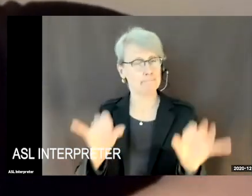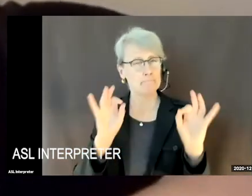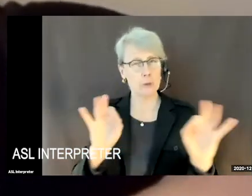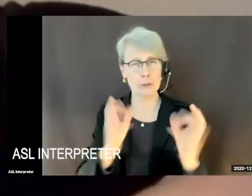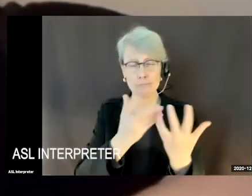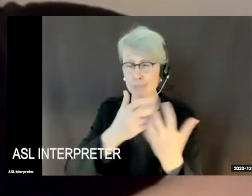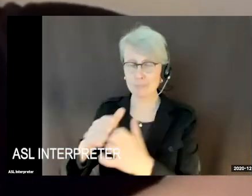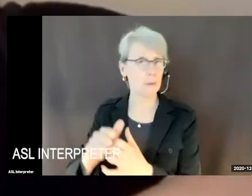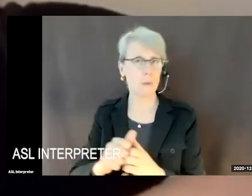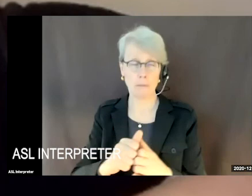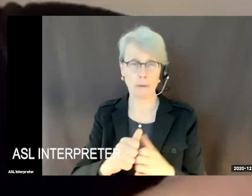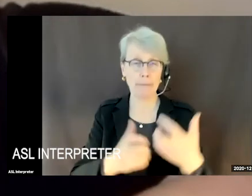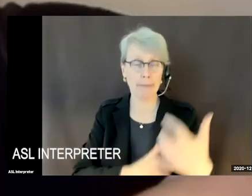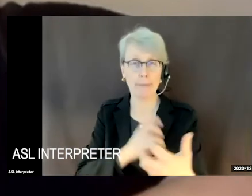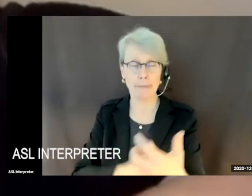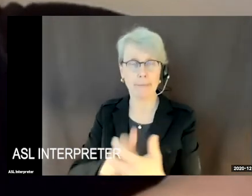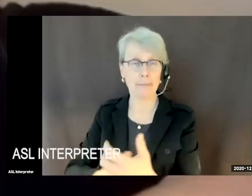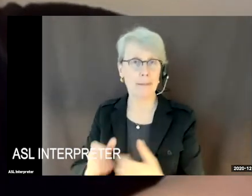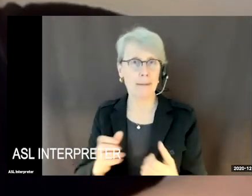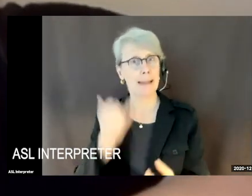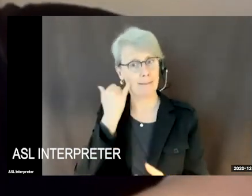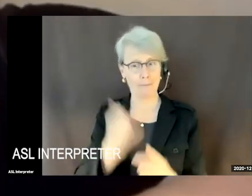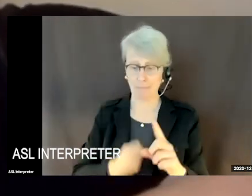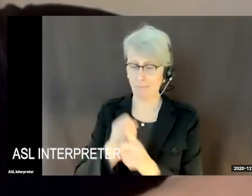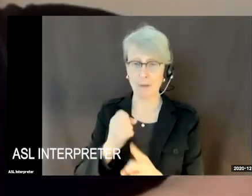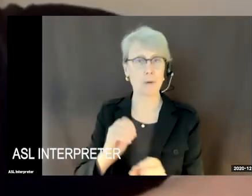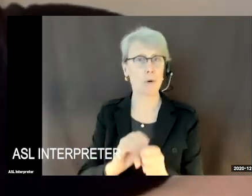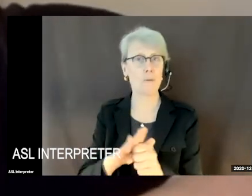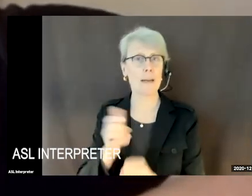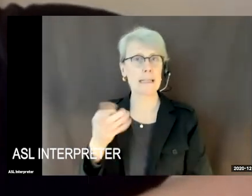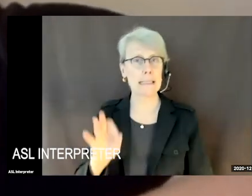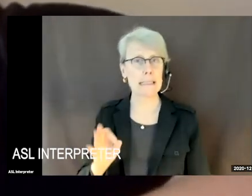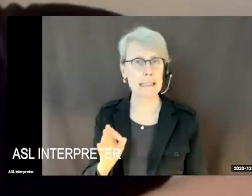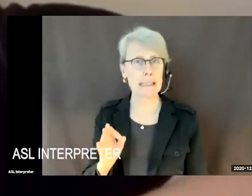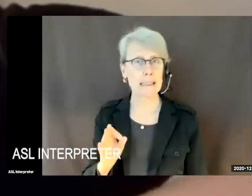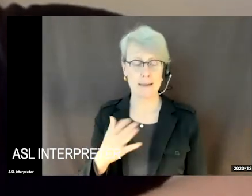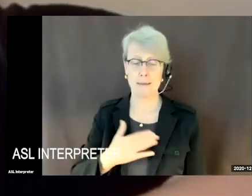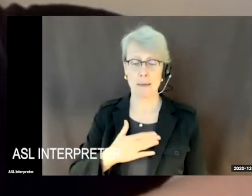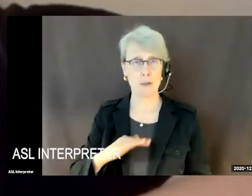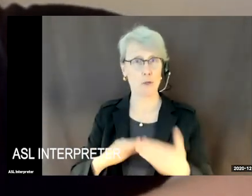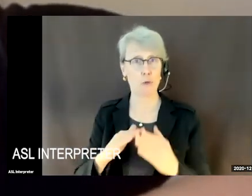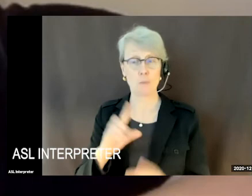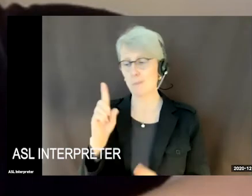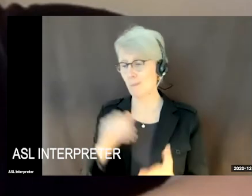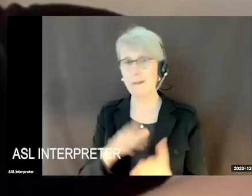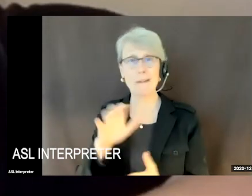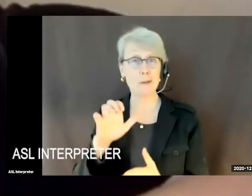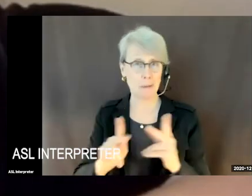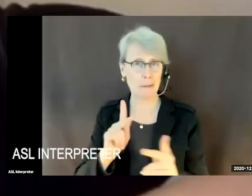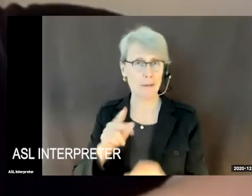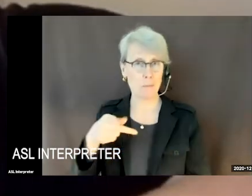But there are massive cracks in the system where the risk is if I